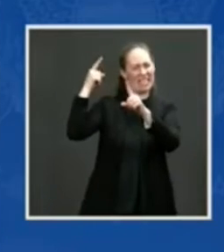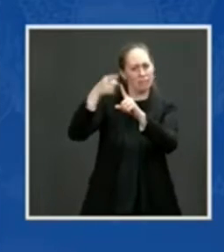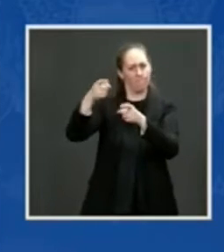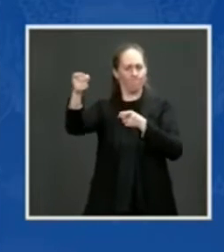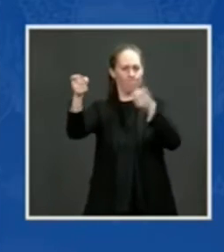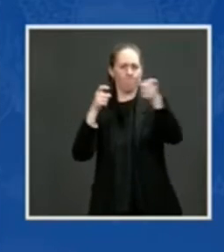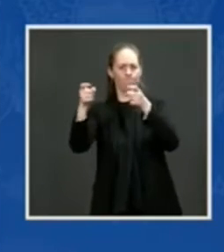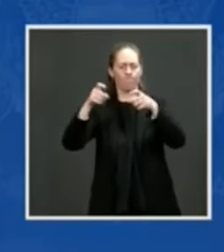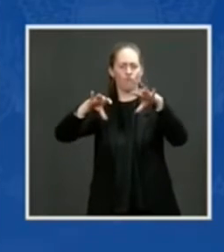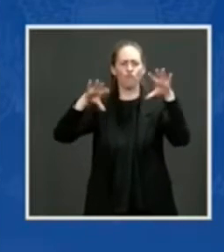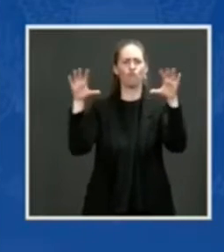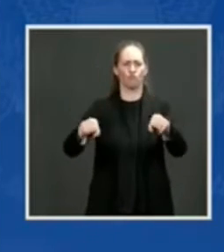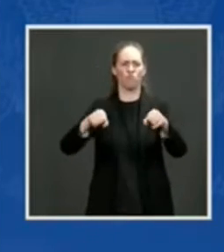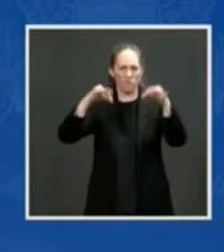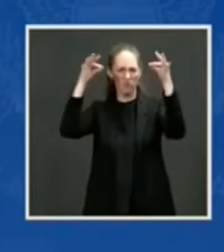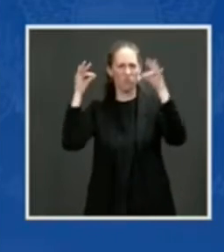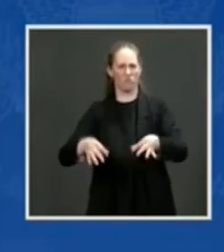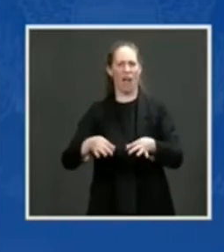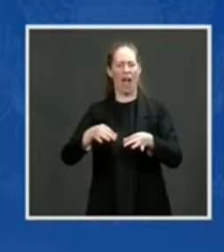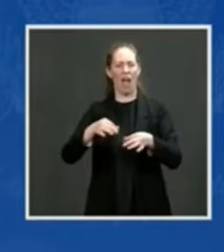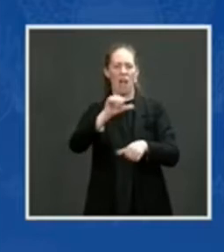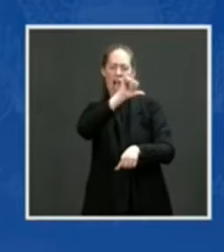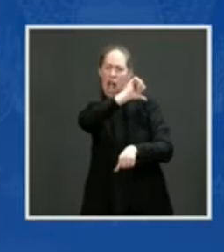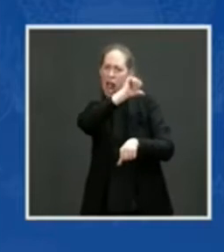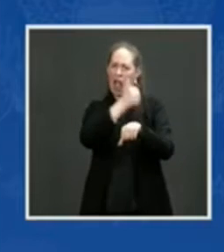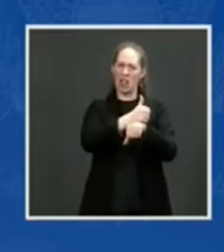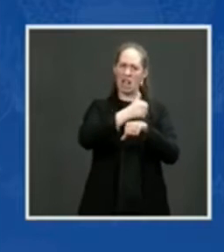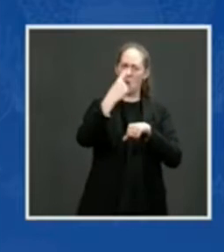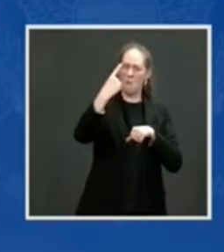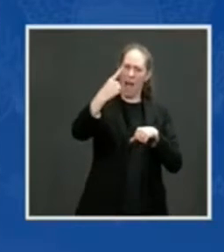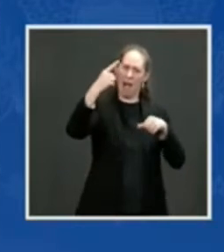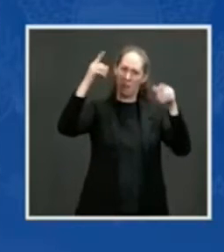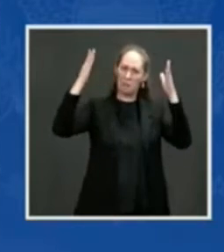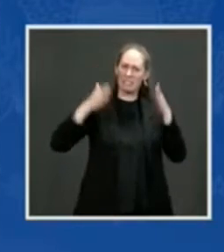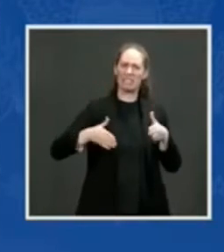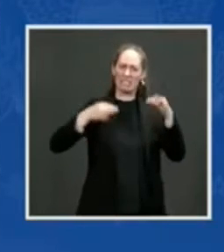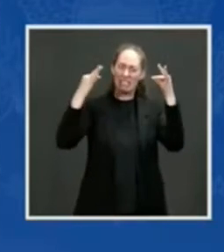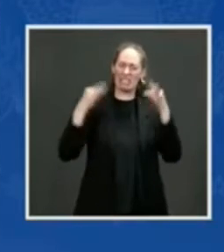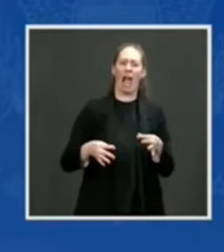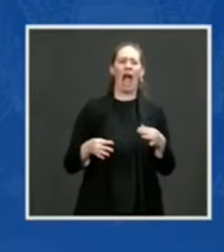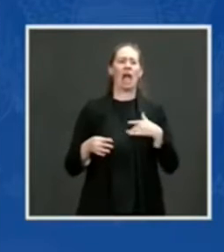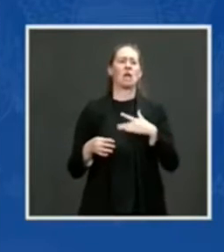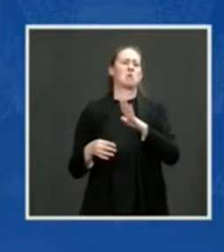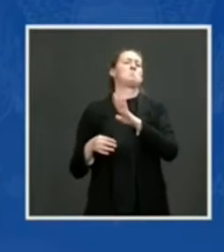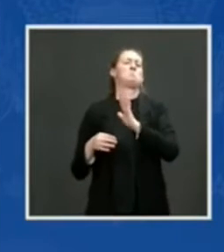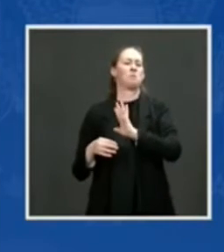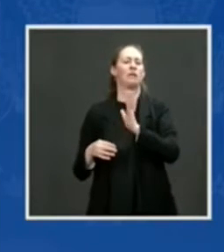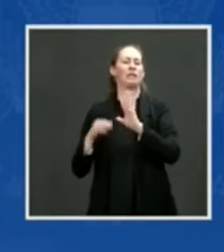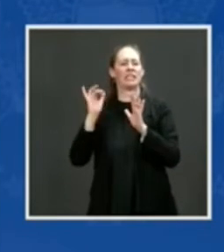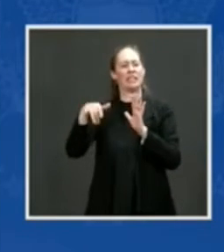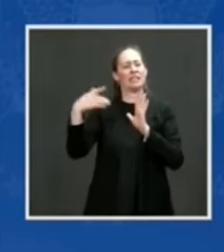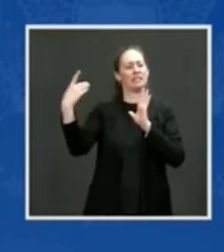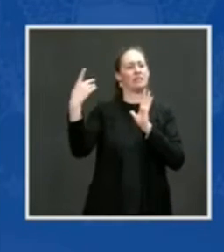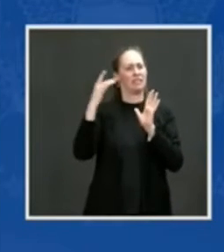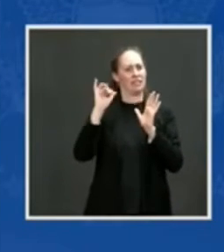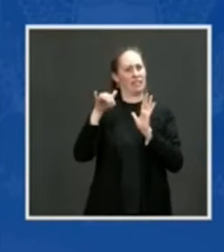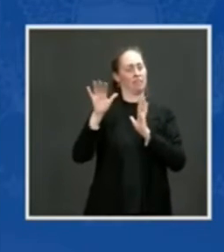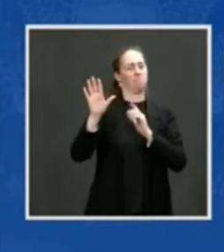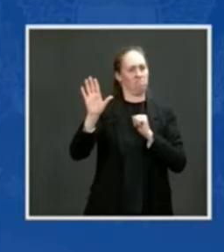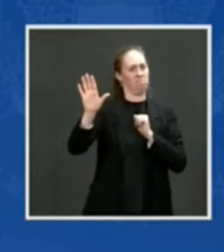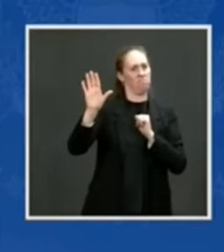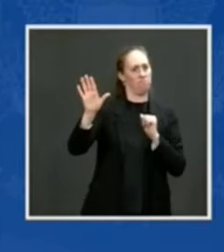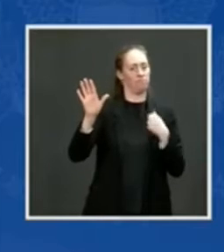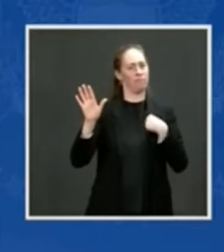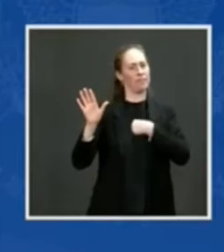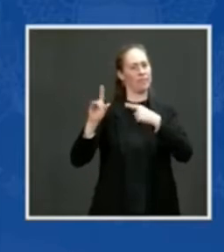Demand decisions made by a leader of a country. That's what's at stake here. We got to prove democracy